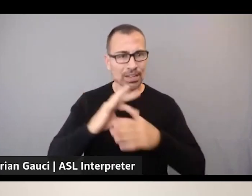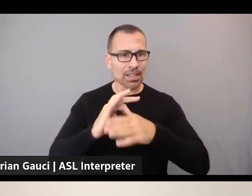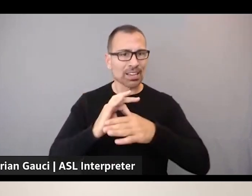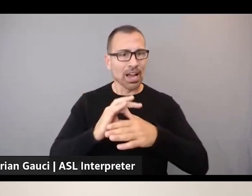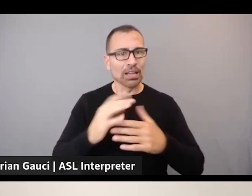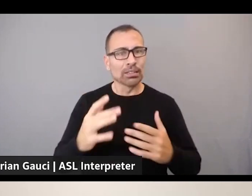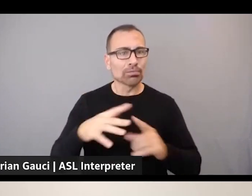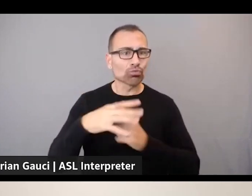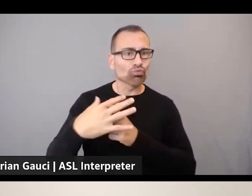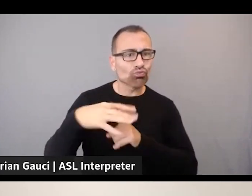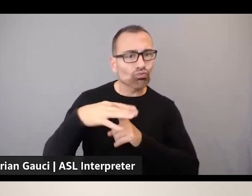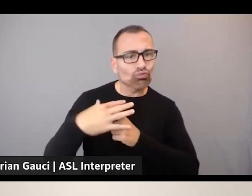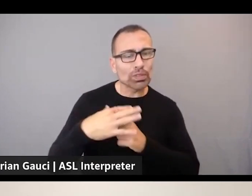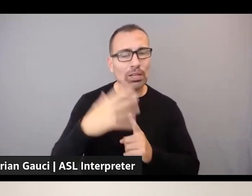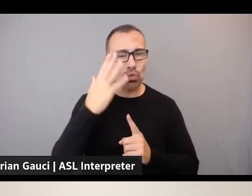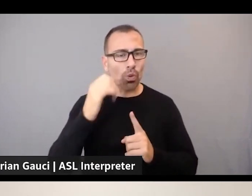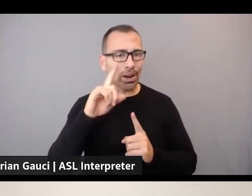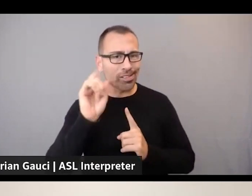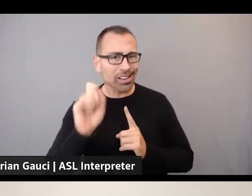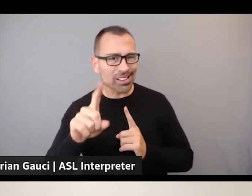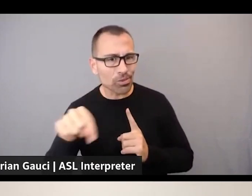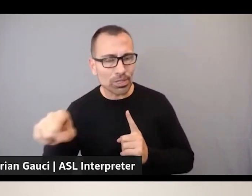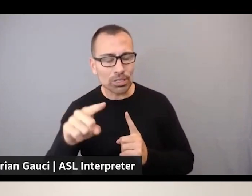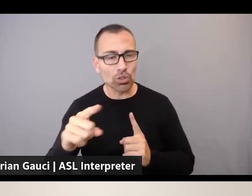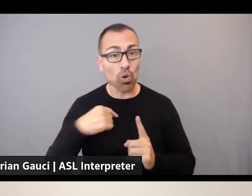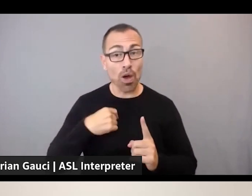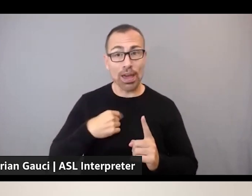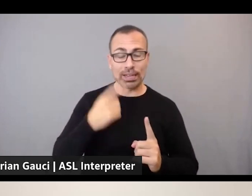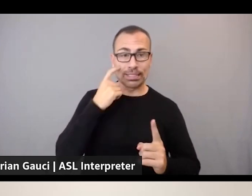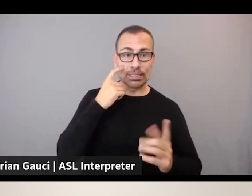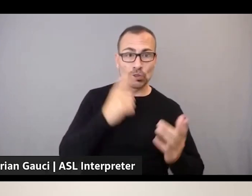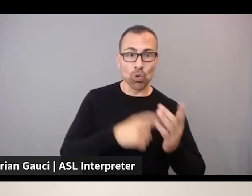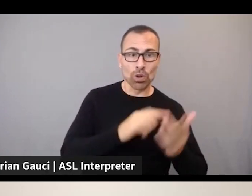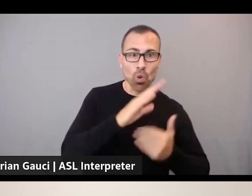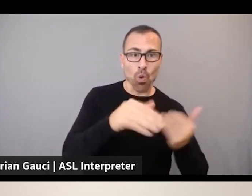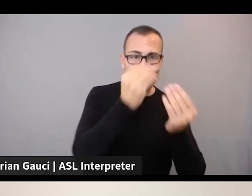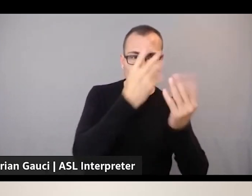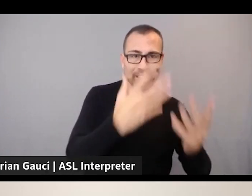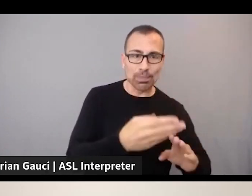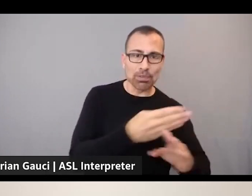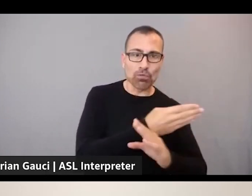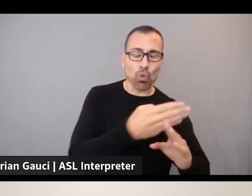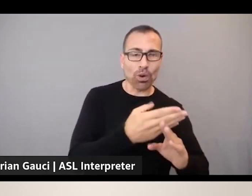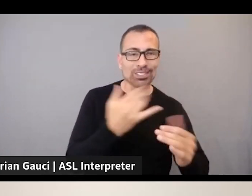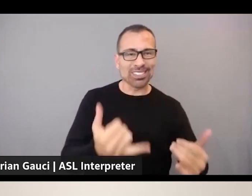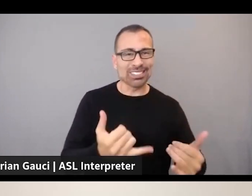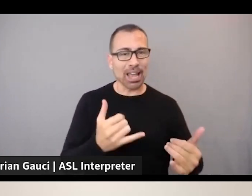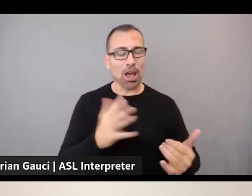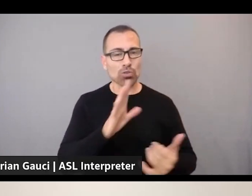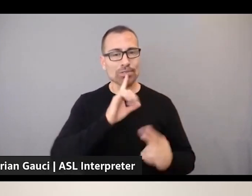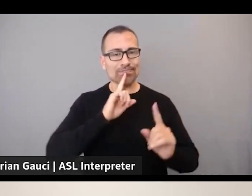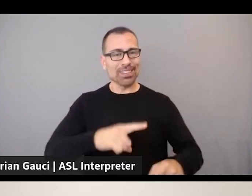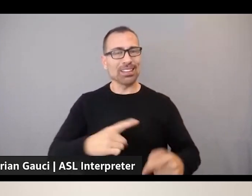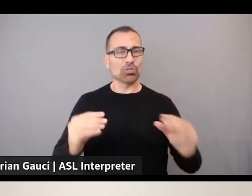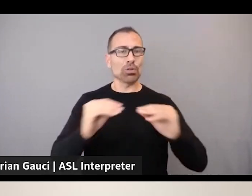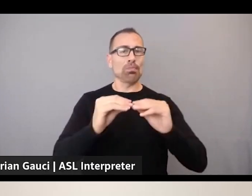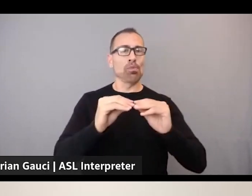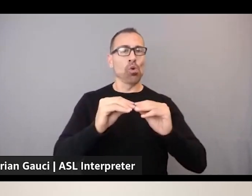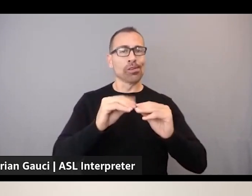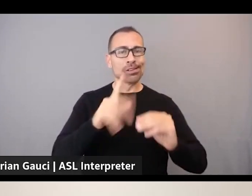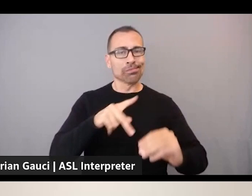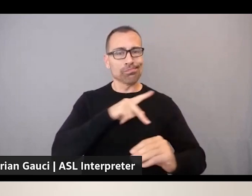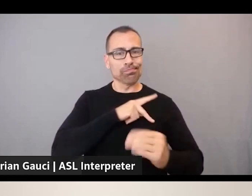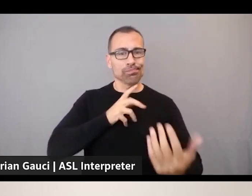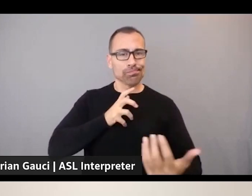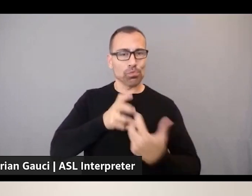and you've actually looked at that data up front. So you can get much more personalized, much clearer, better answers as a result. So foundation